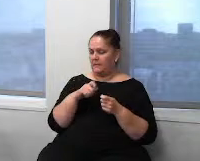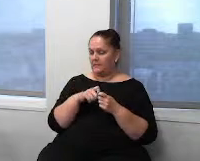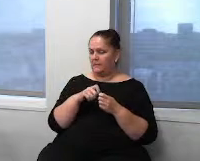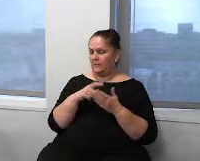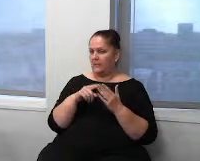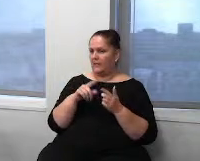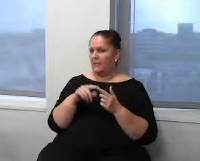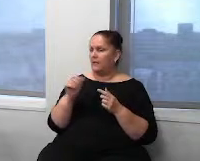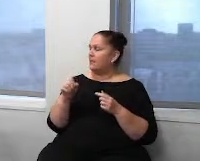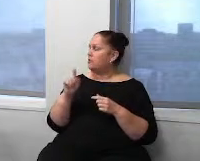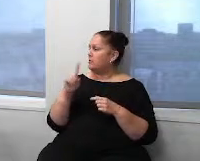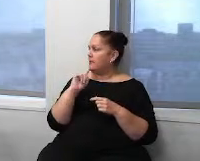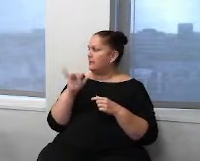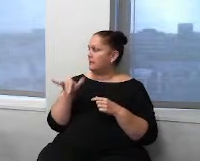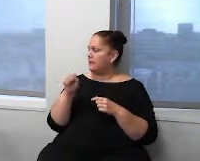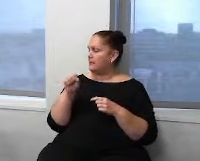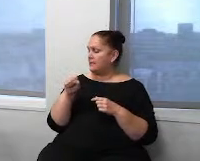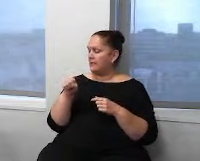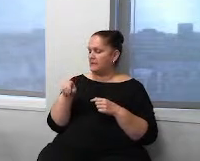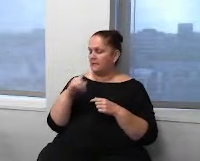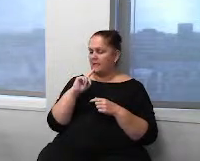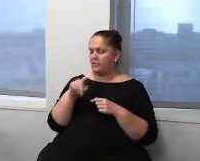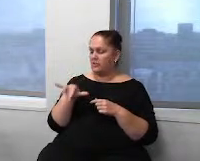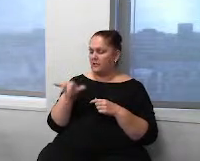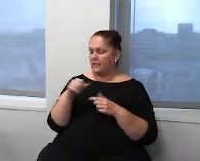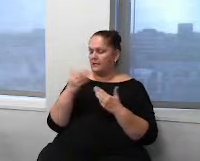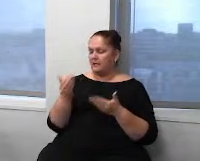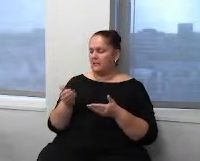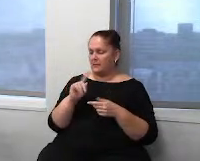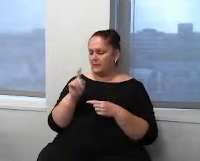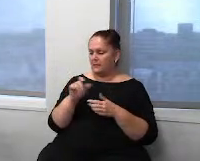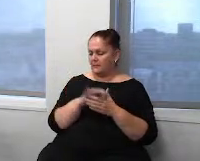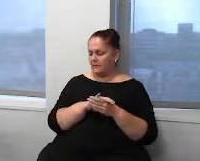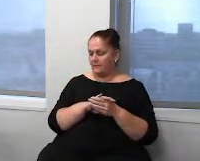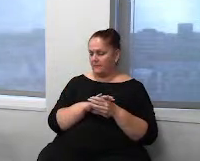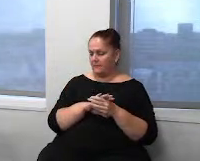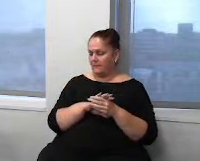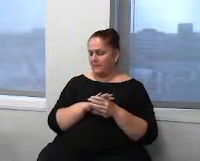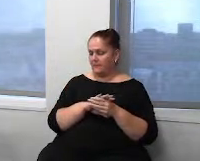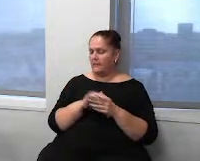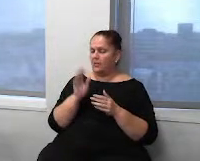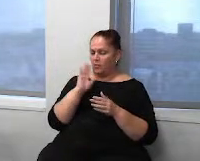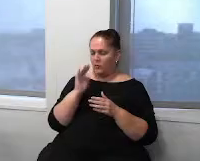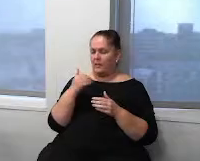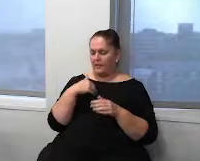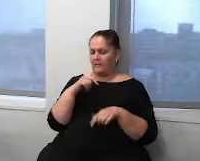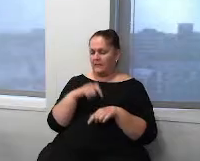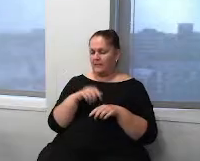you want to answer specifically what ROI he's Answer his making reference question, to, yes. The answer is yes. Yeah. Next question. But I'm